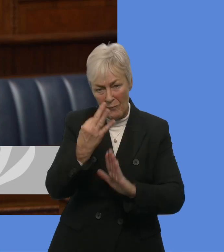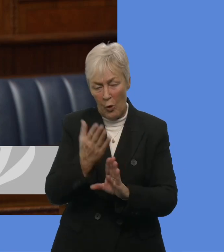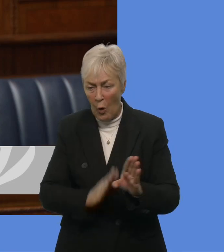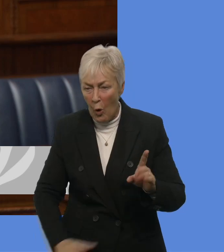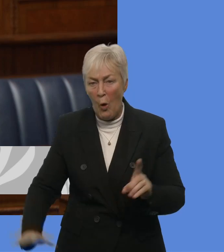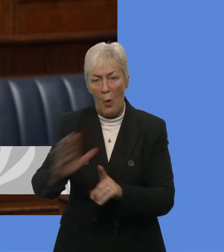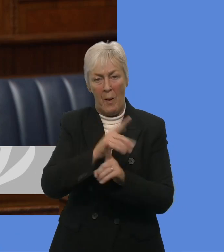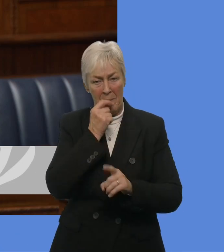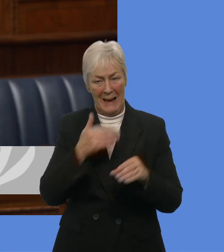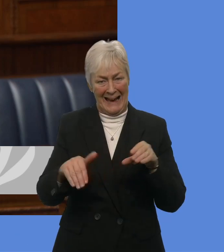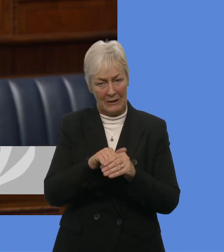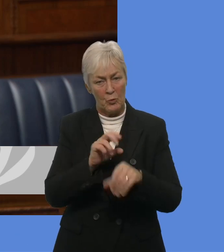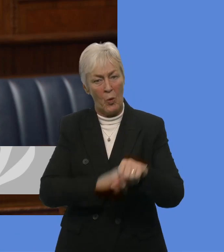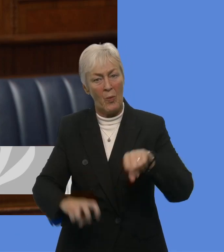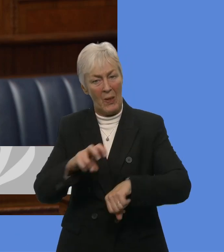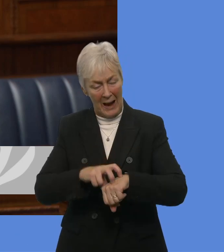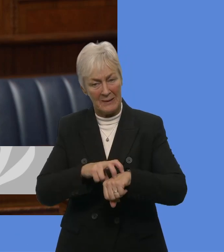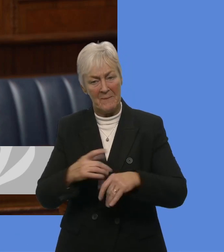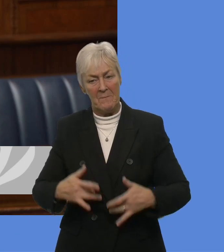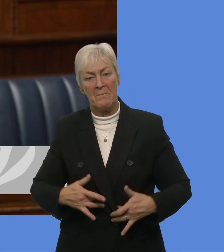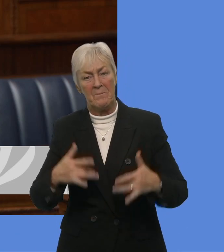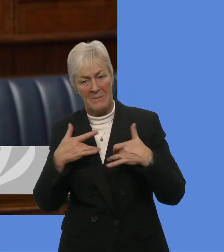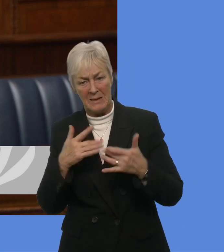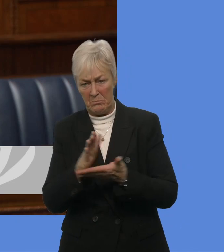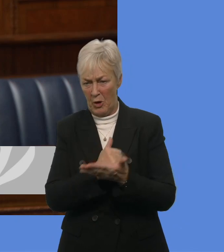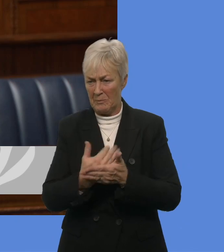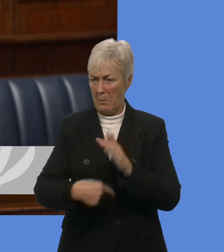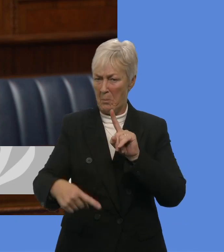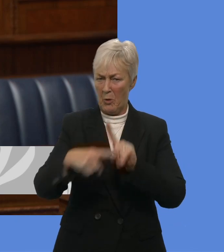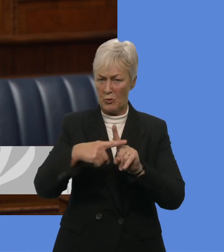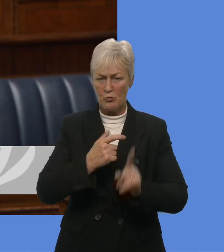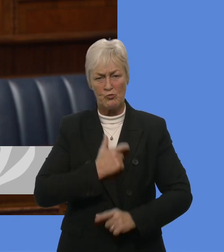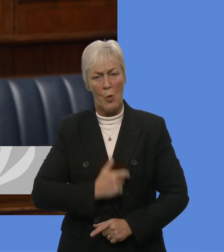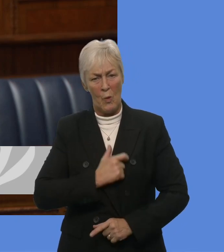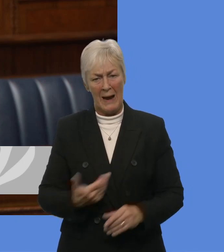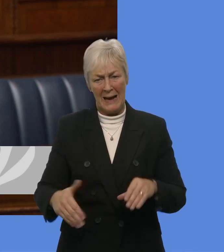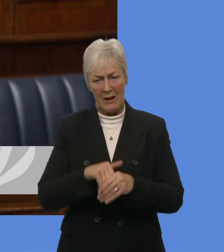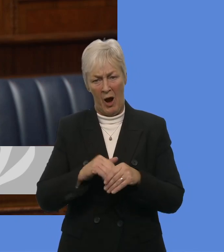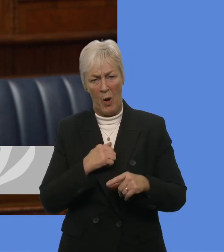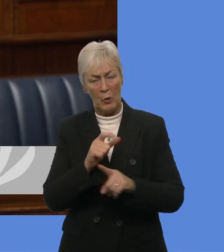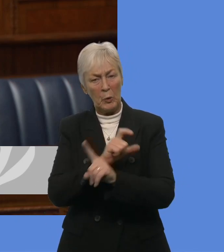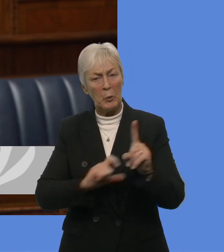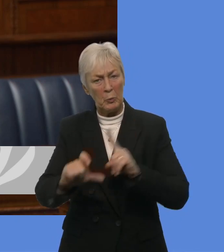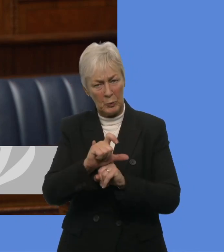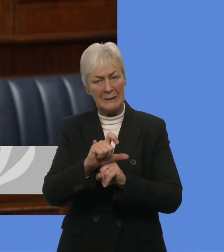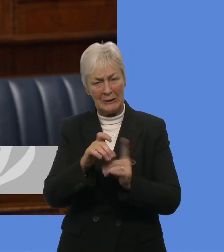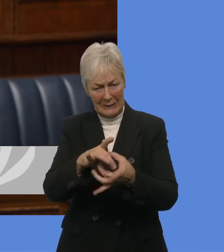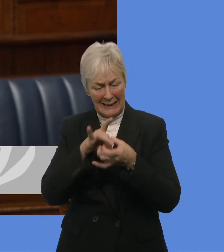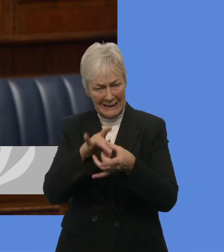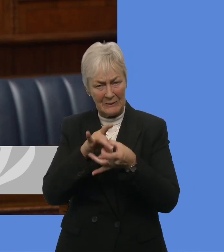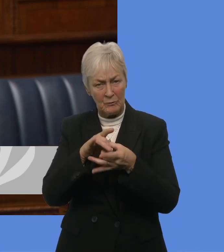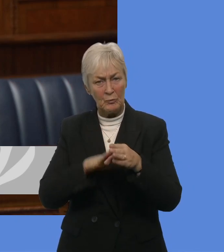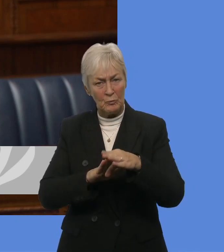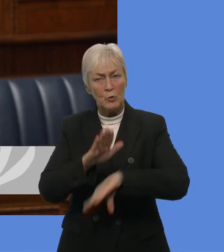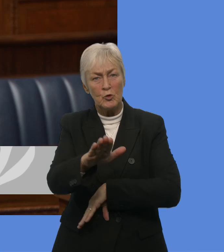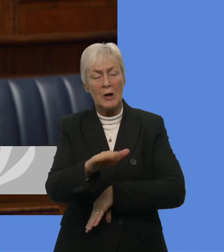our society and make sure that everybody feels that they can play that positive role as part of our united community moving forward. So while I agree